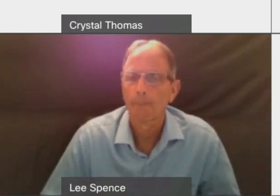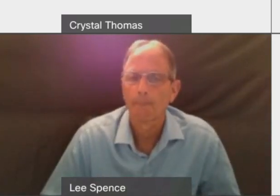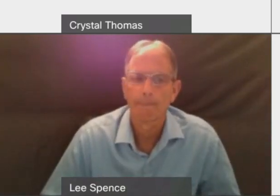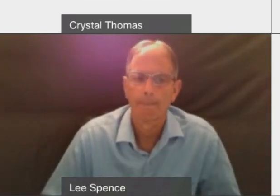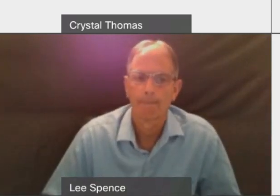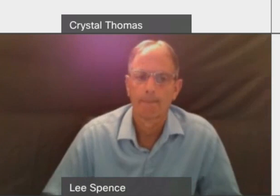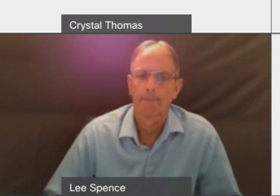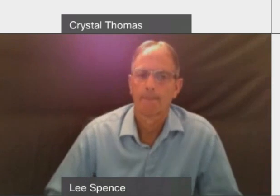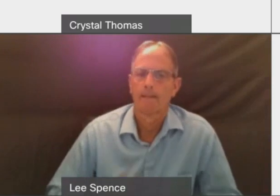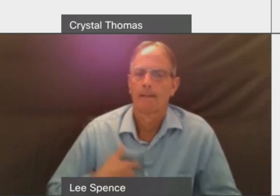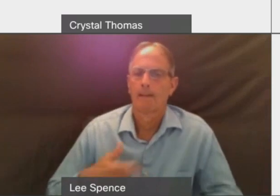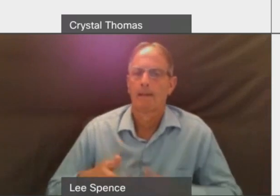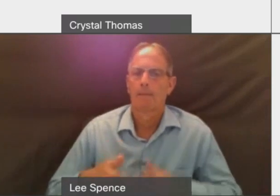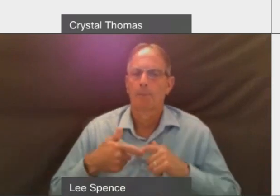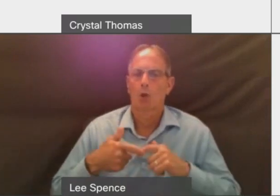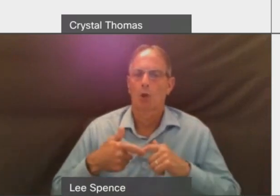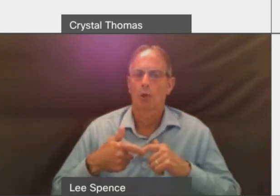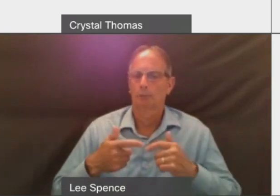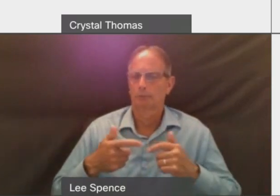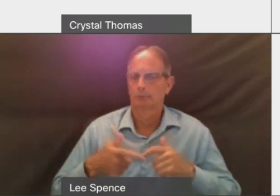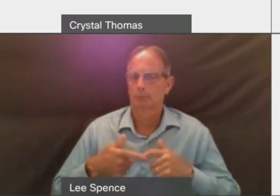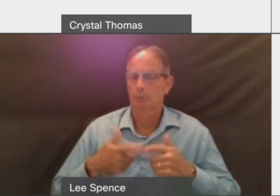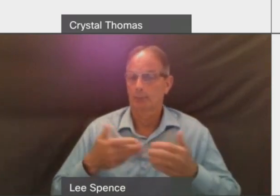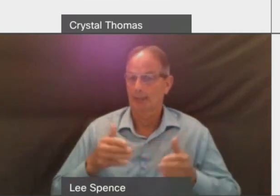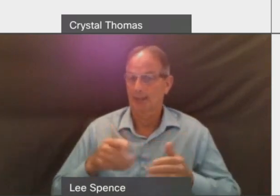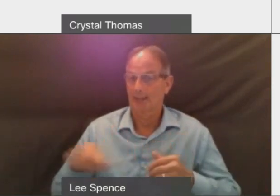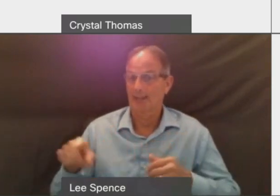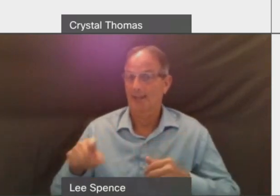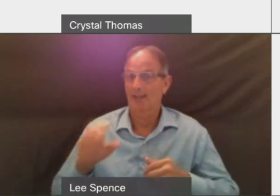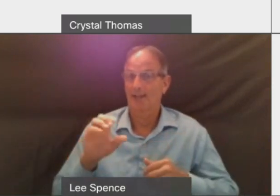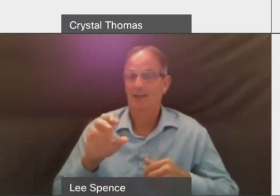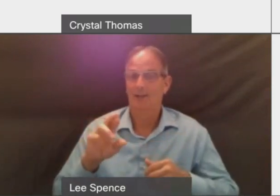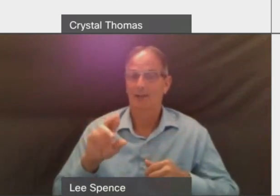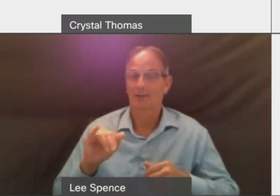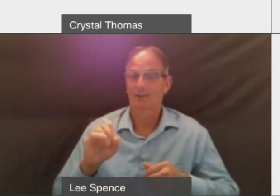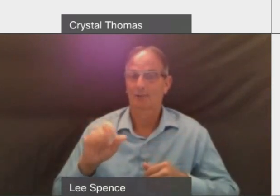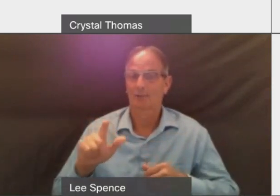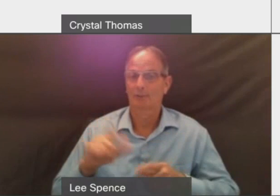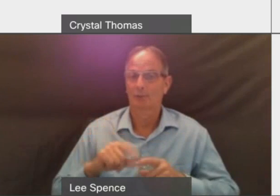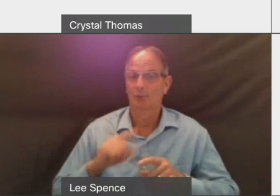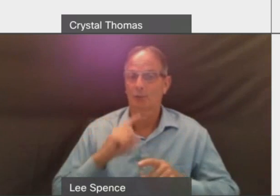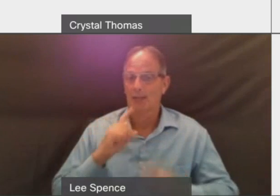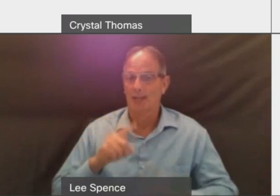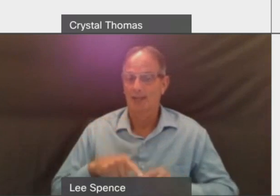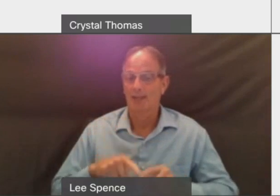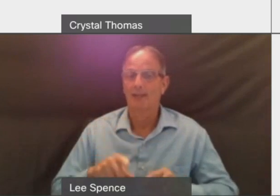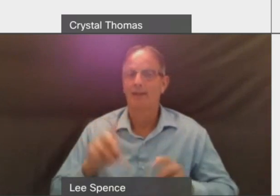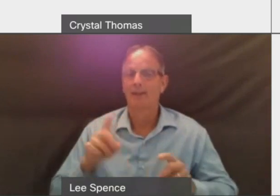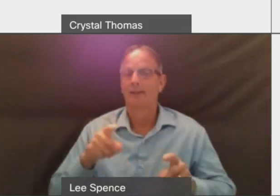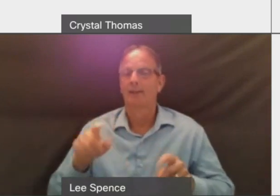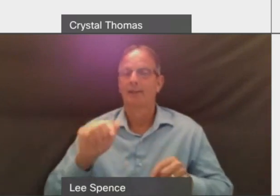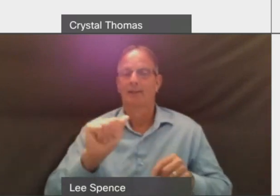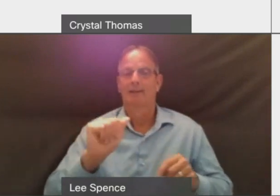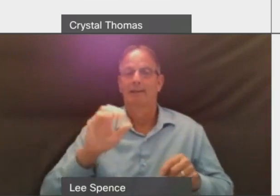I'm pausing to allow Crystal to answer that in case you didn't notice. Well, with the accreditation, it